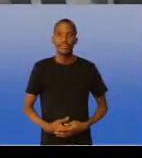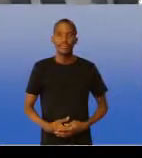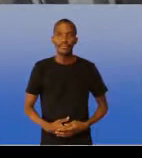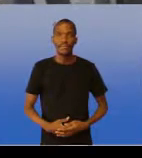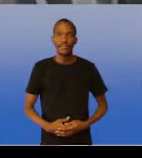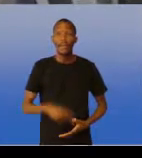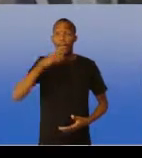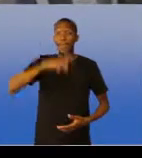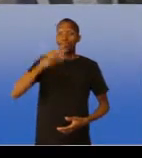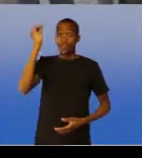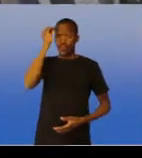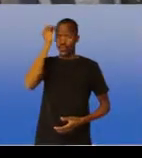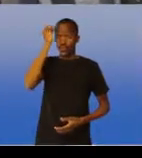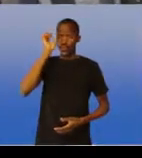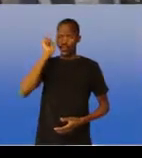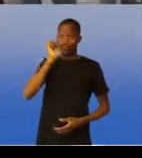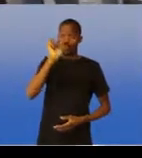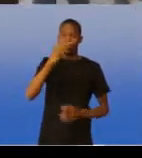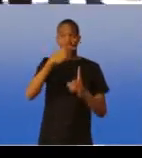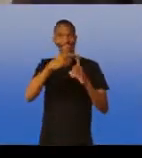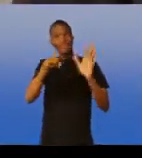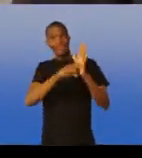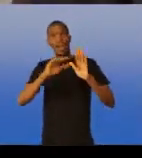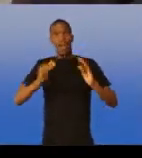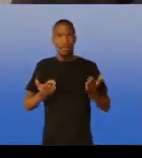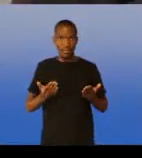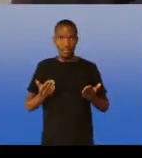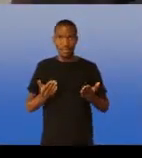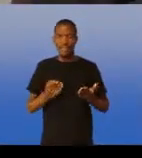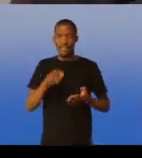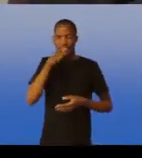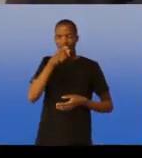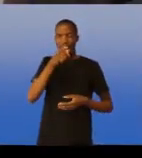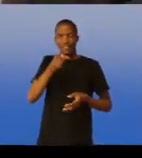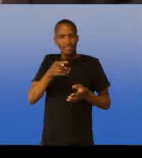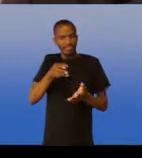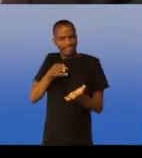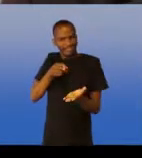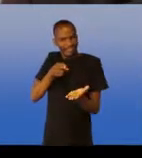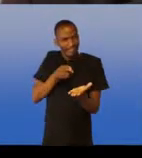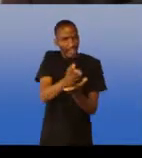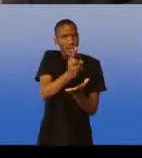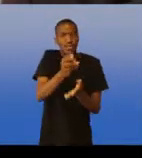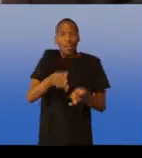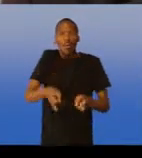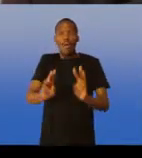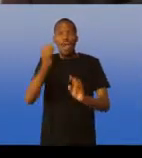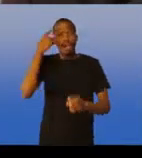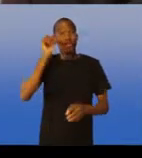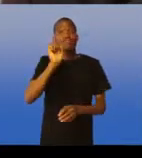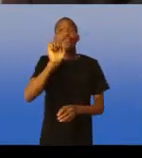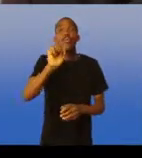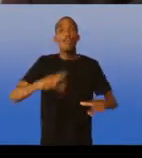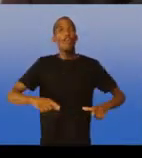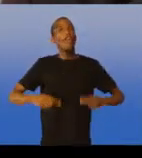Go itse seemo sa gago ke tsela e bulegetseng botsogo ja gago le botshelo ja